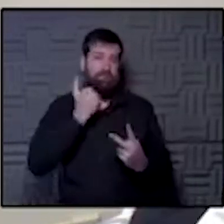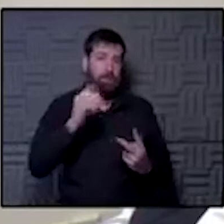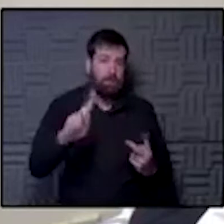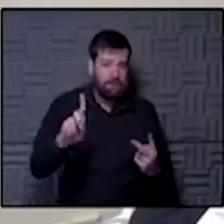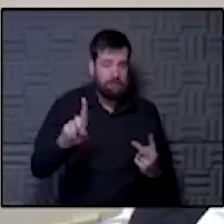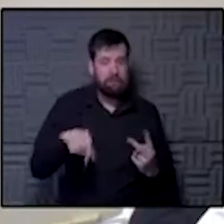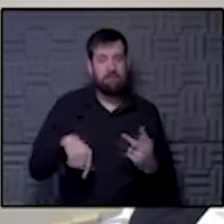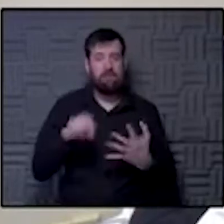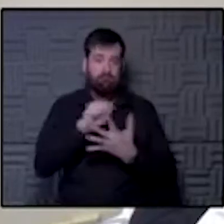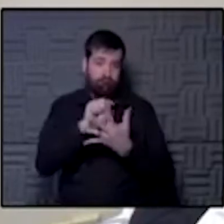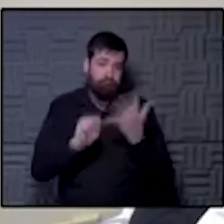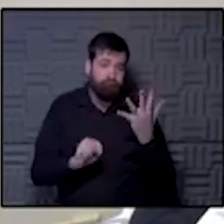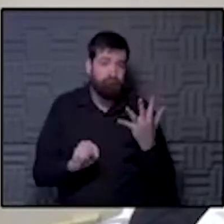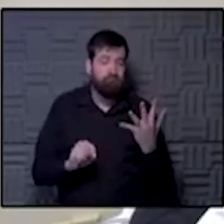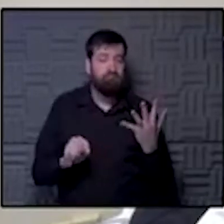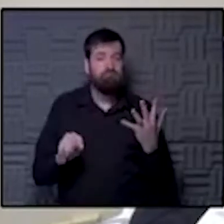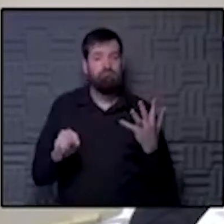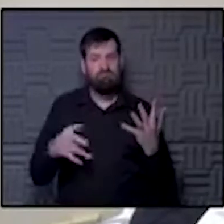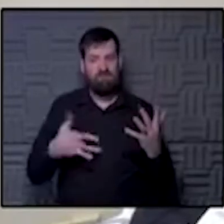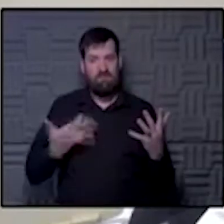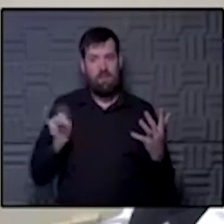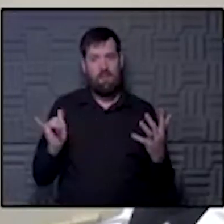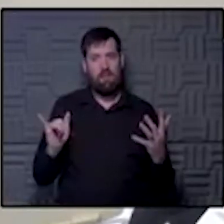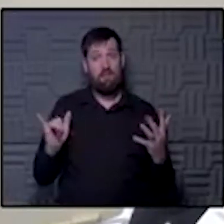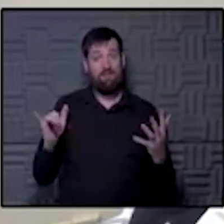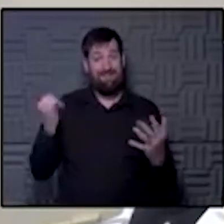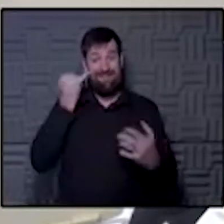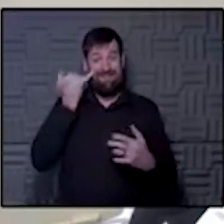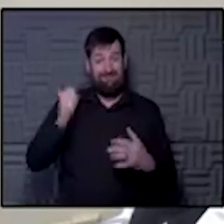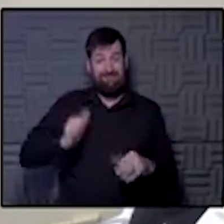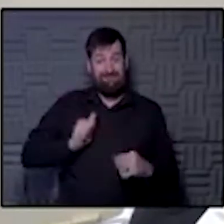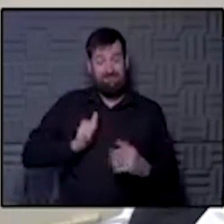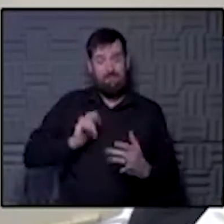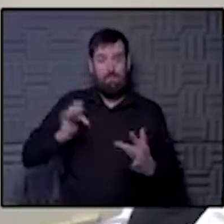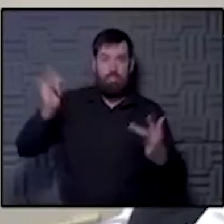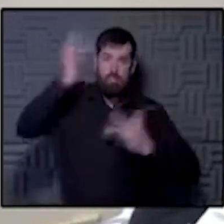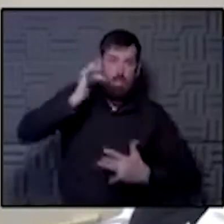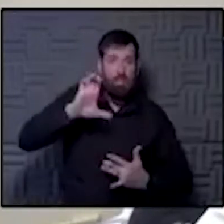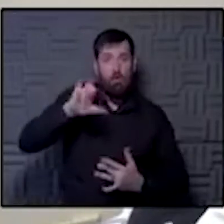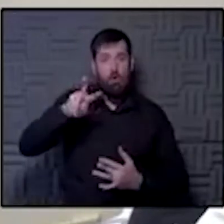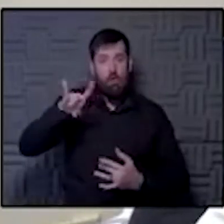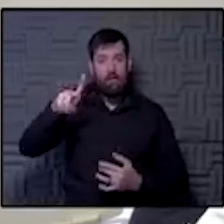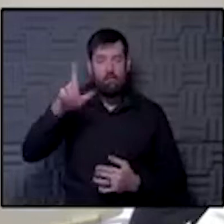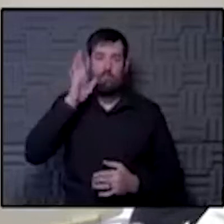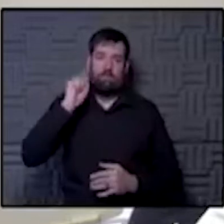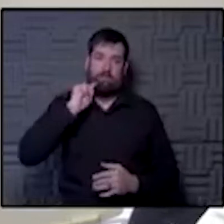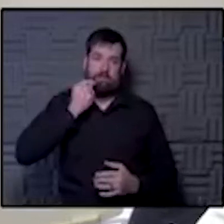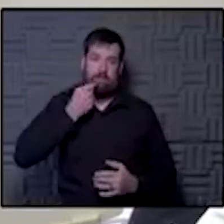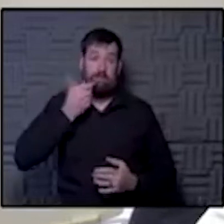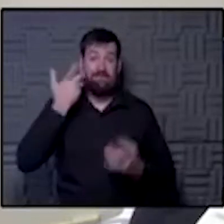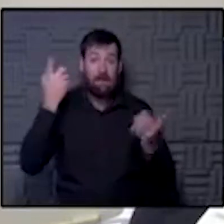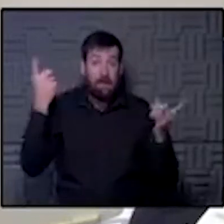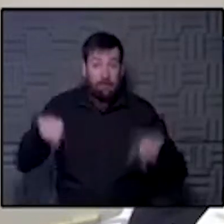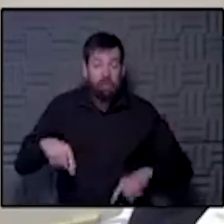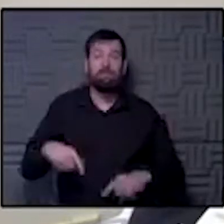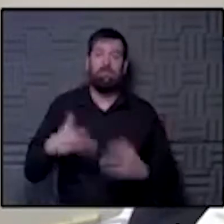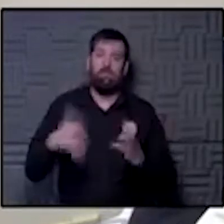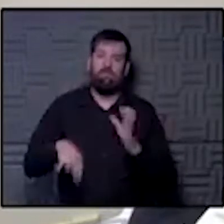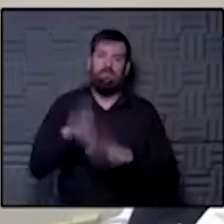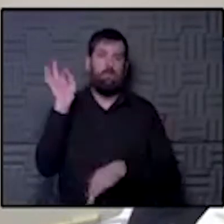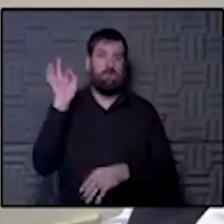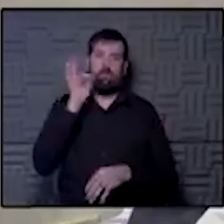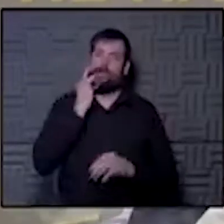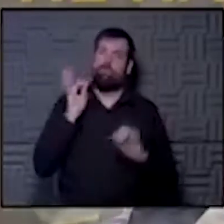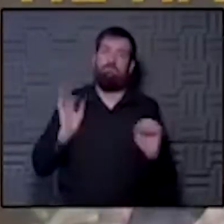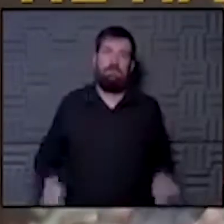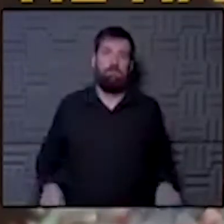all those things, I felt like if I did have COVID, it was going to be critical. If it happens, I wanted to find out as soon as